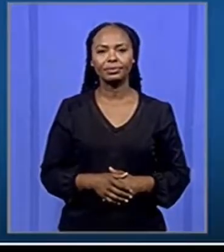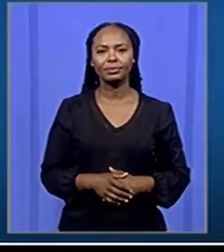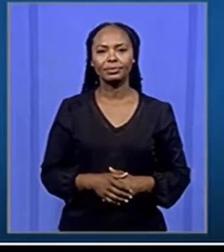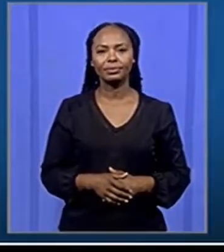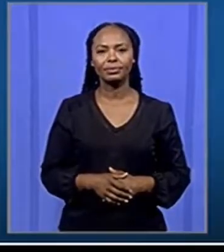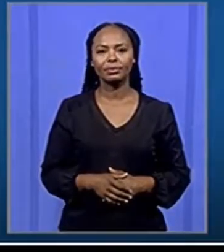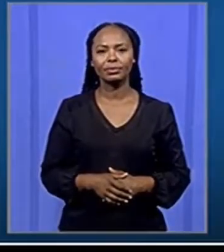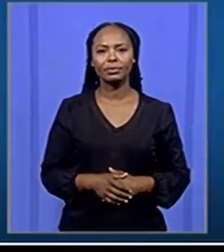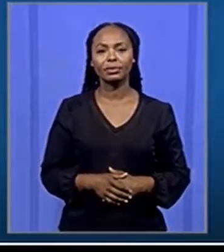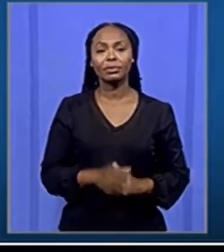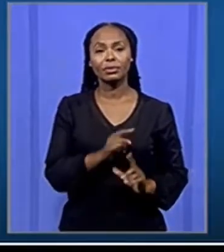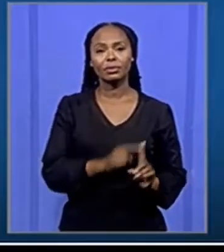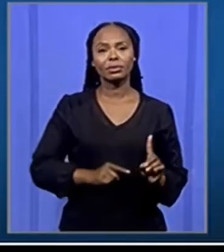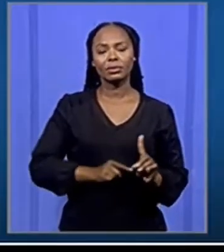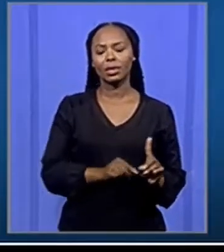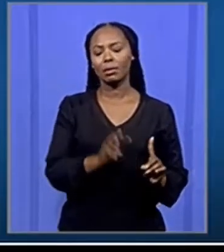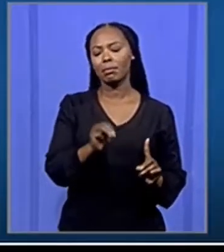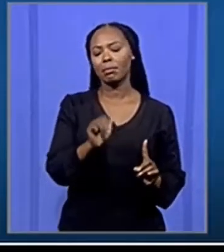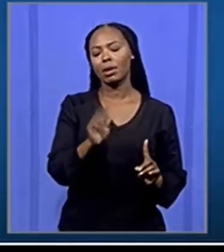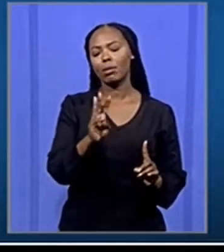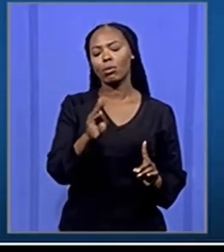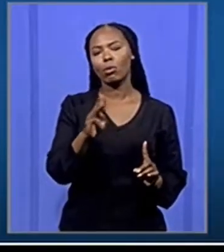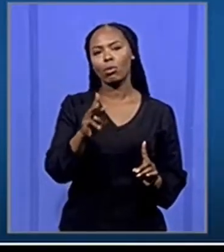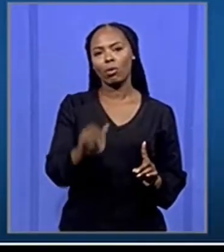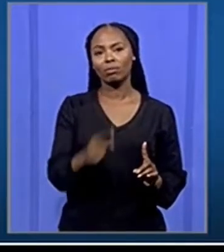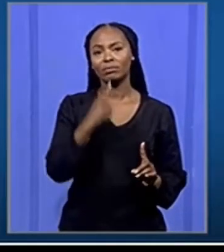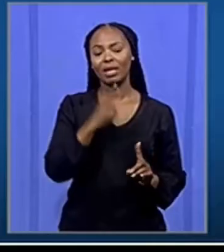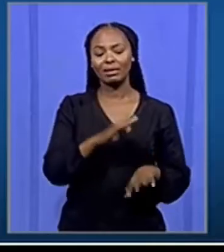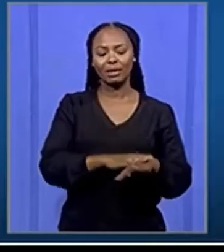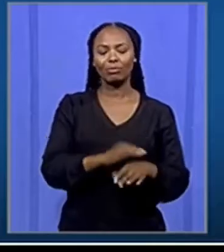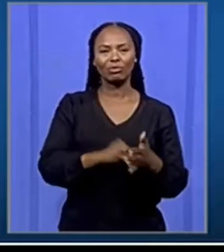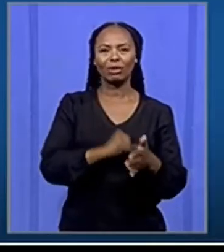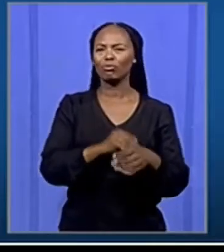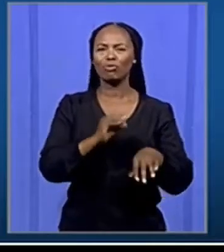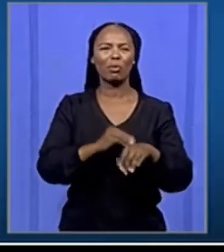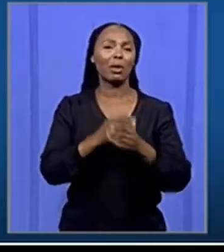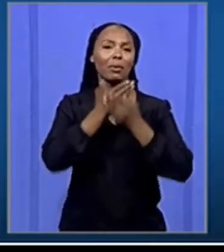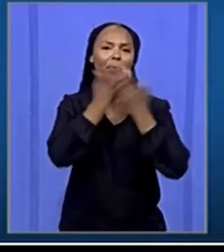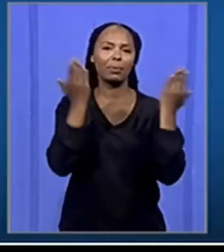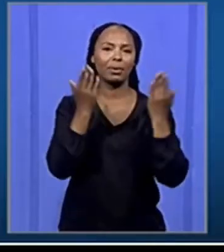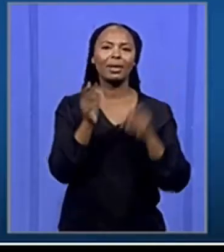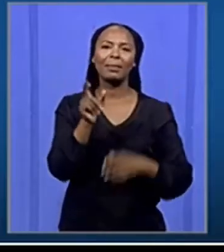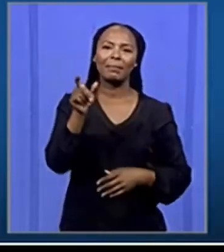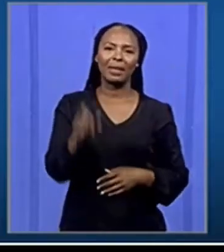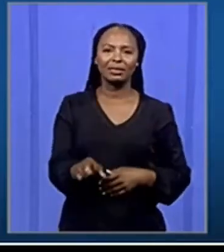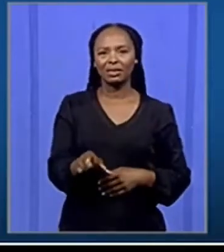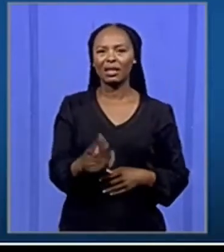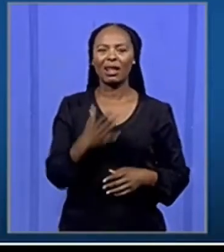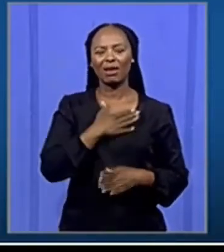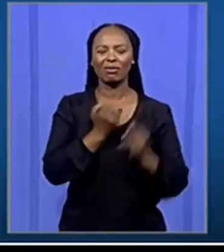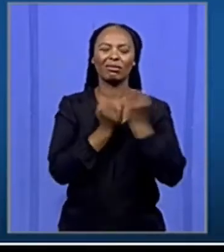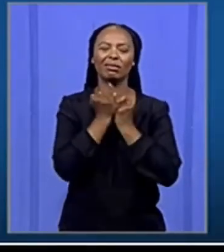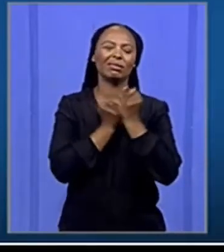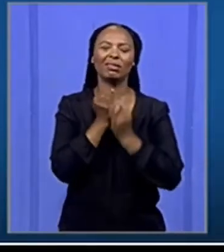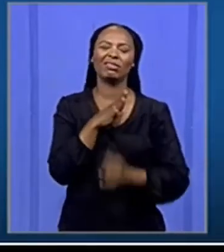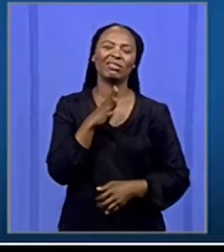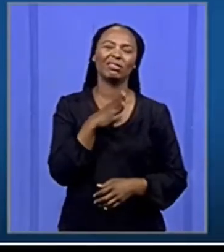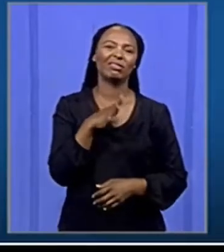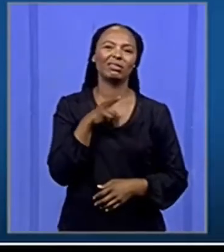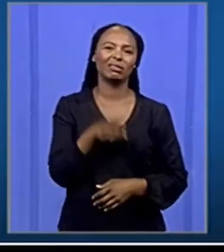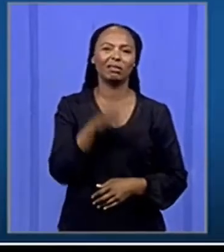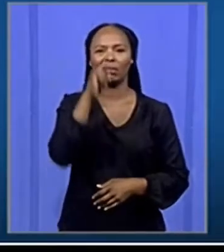Mabo wa Tetsela yena o re kgwedi ya Pherekgong ga ena mathata, bothata ke phadišano yeo batho ba nago le